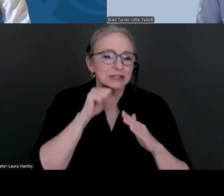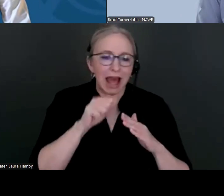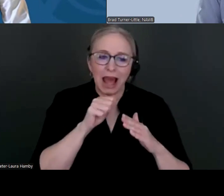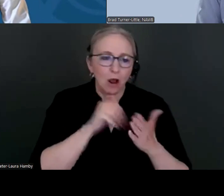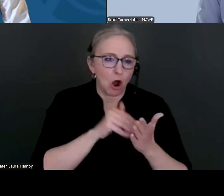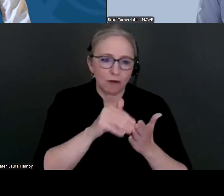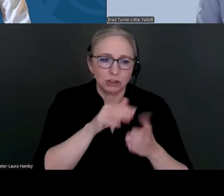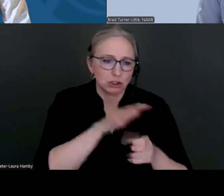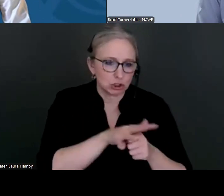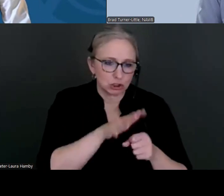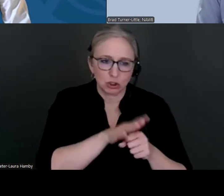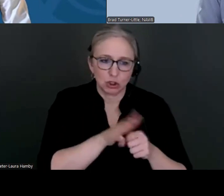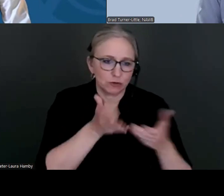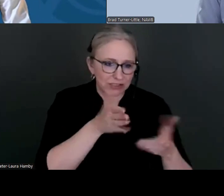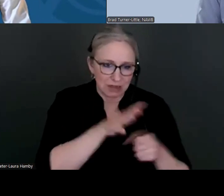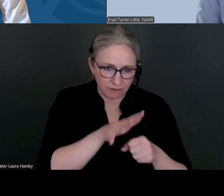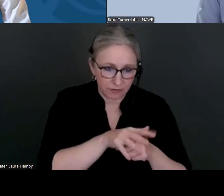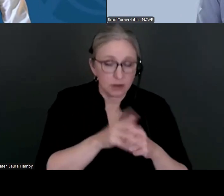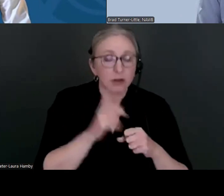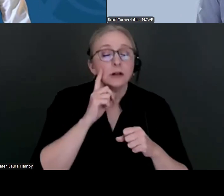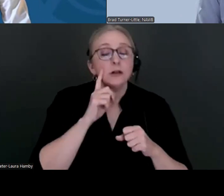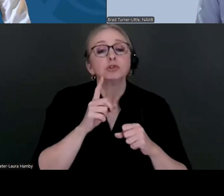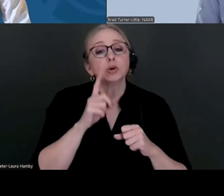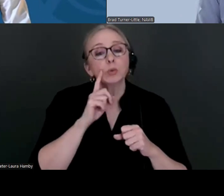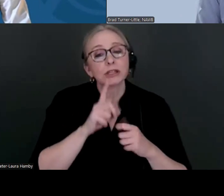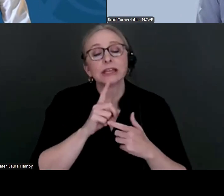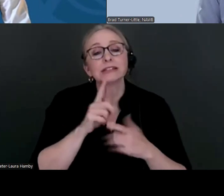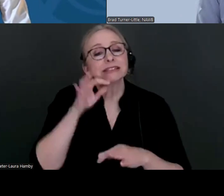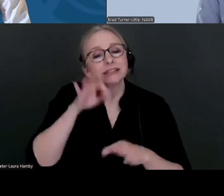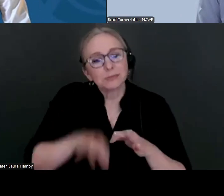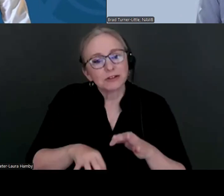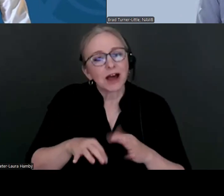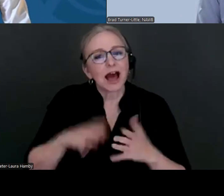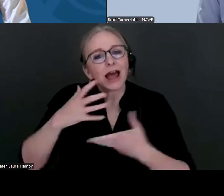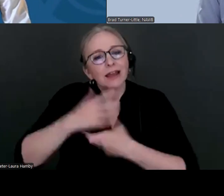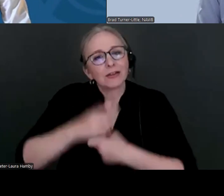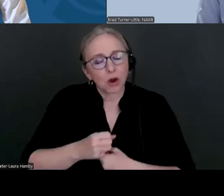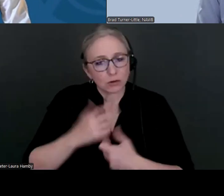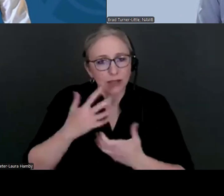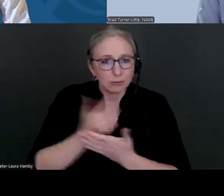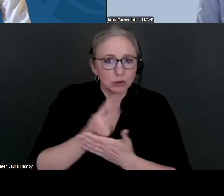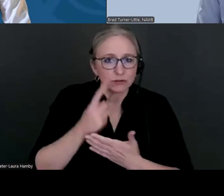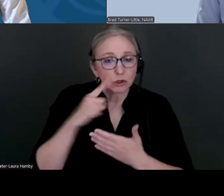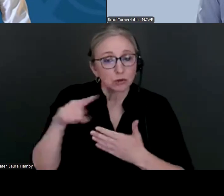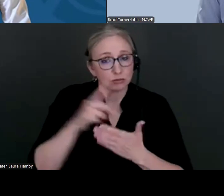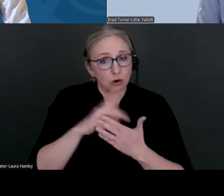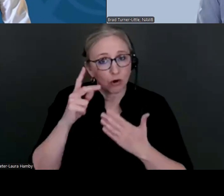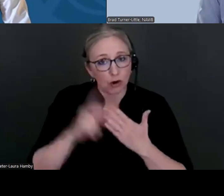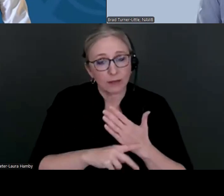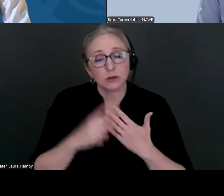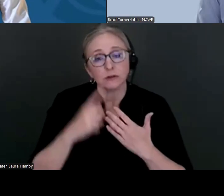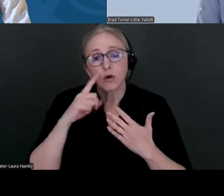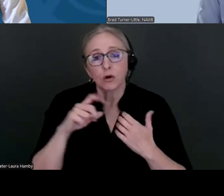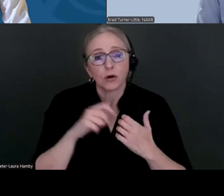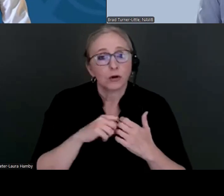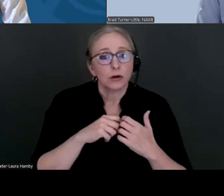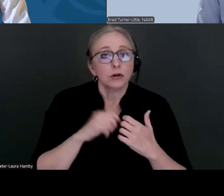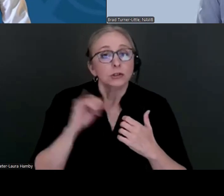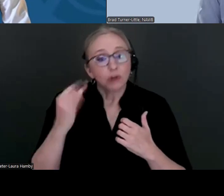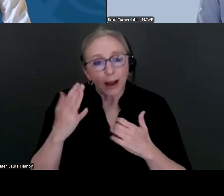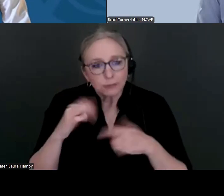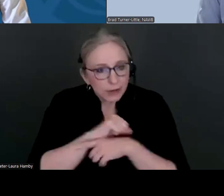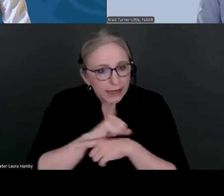specifically prioritizing simplifying funding opportunities also for programs that are for job